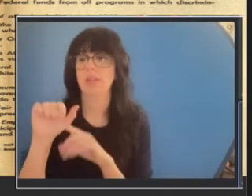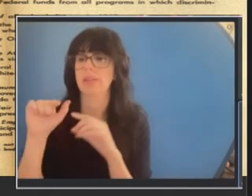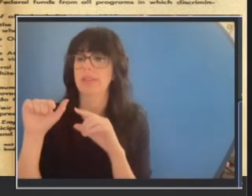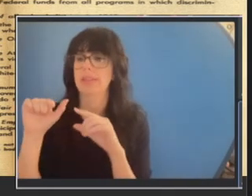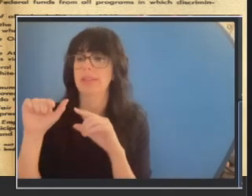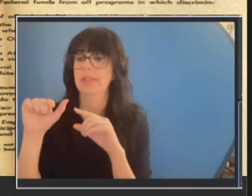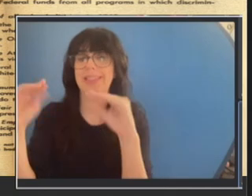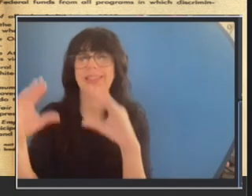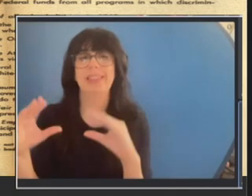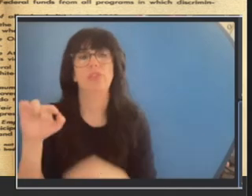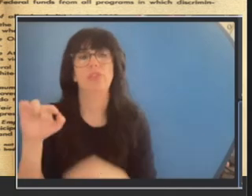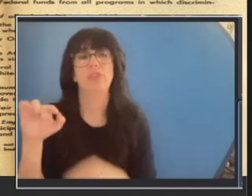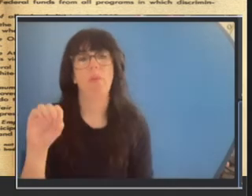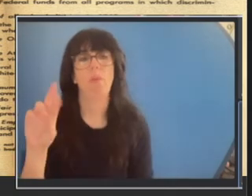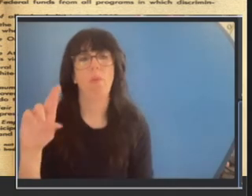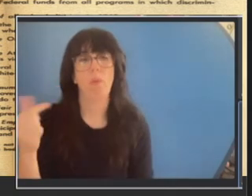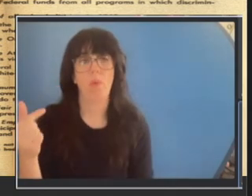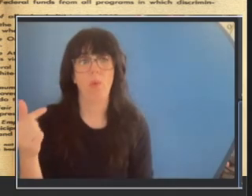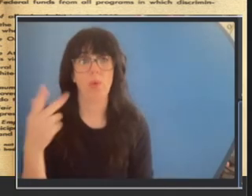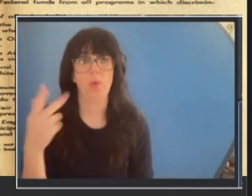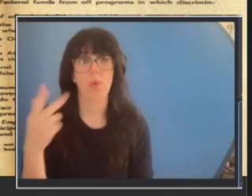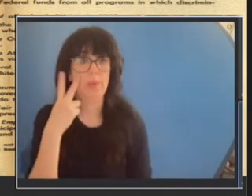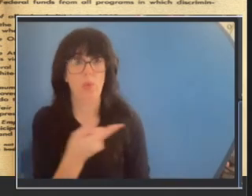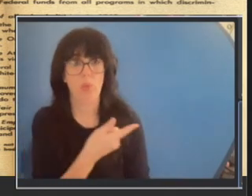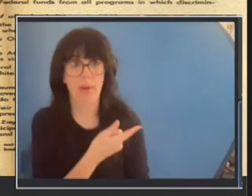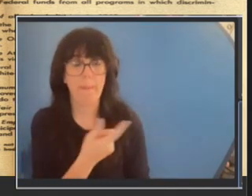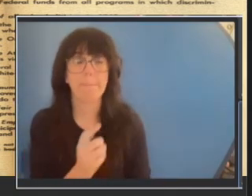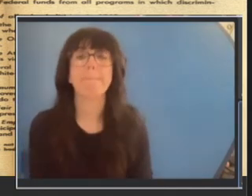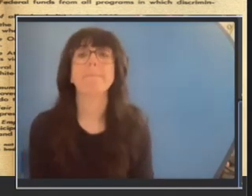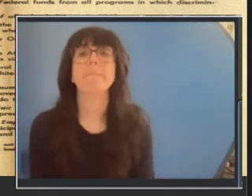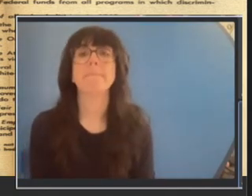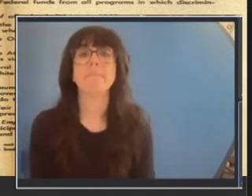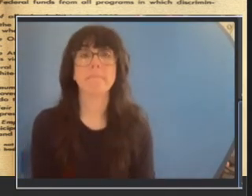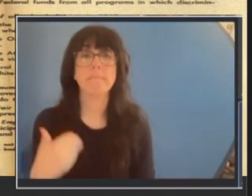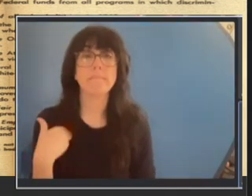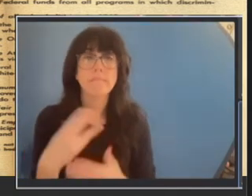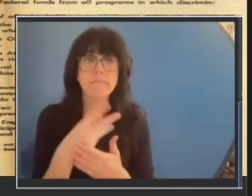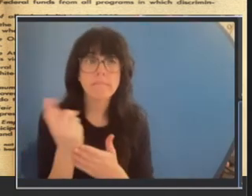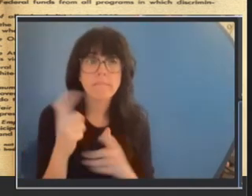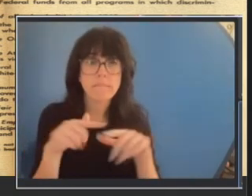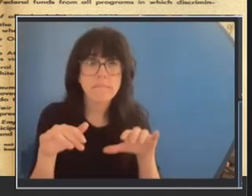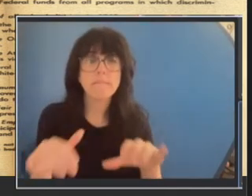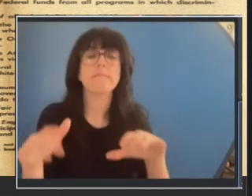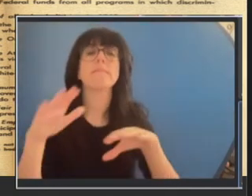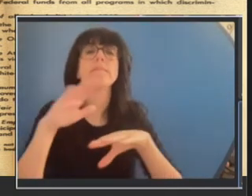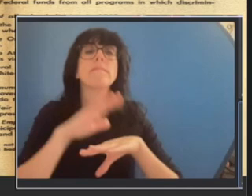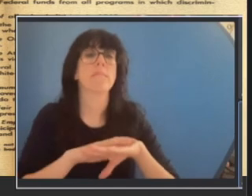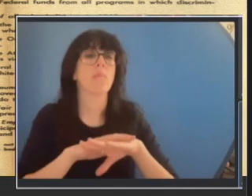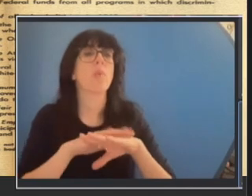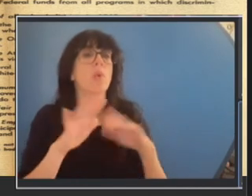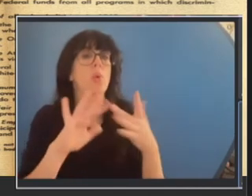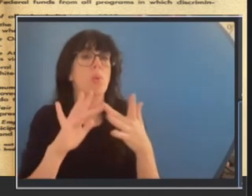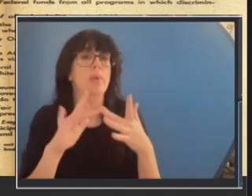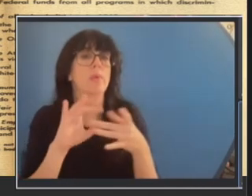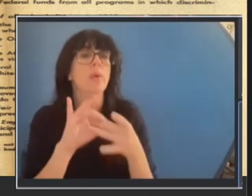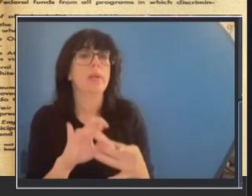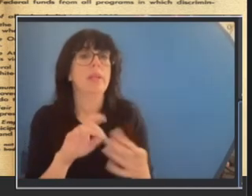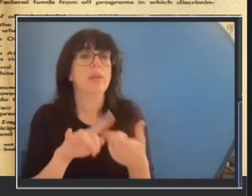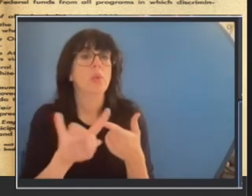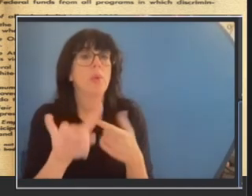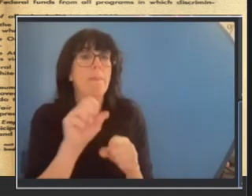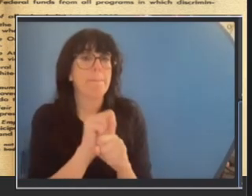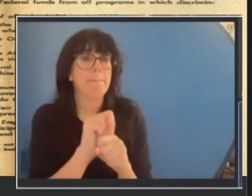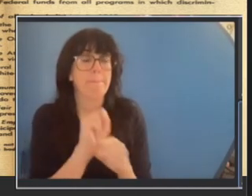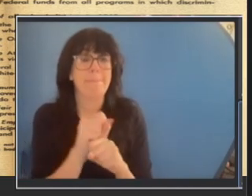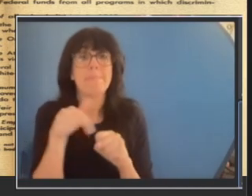here's one of them. We have several activities on the website related to his work. In this activity, we have